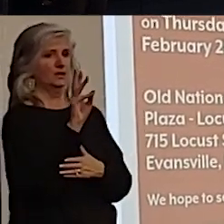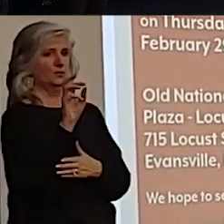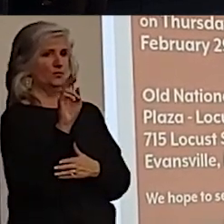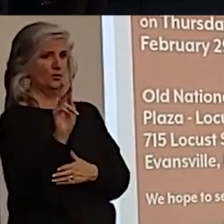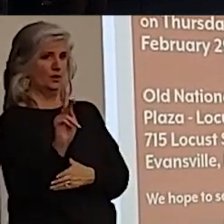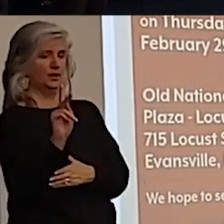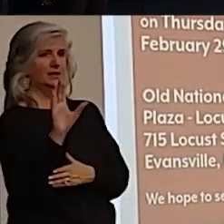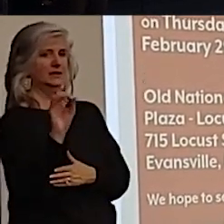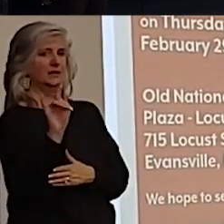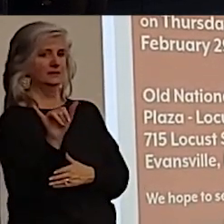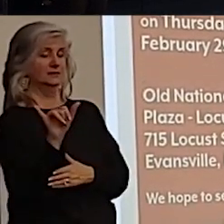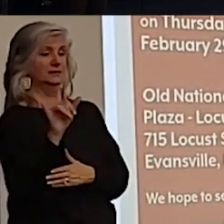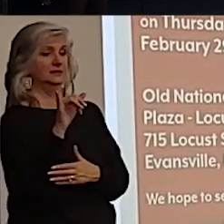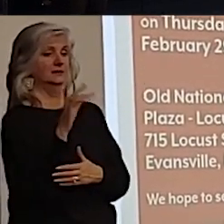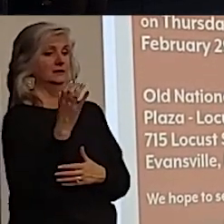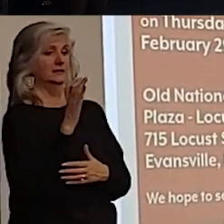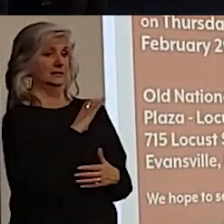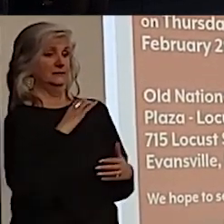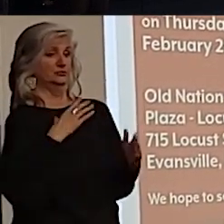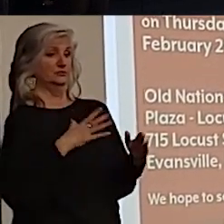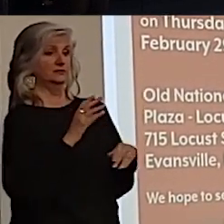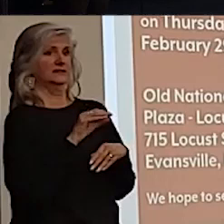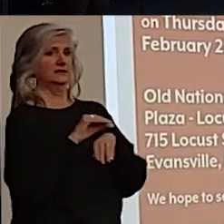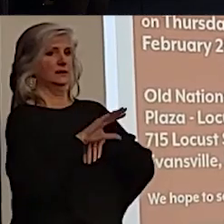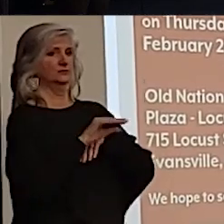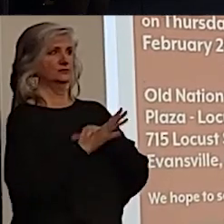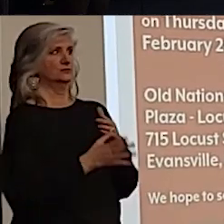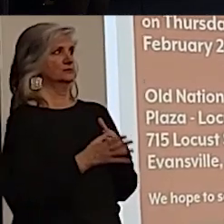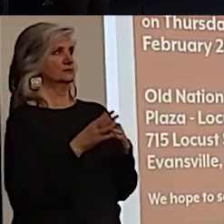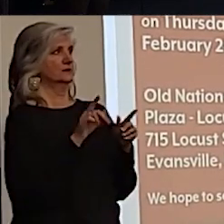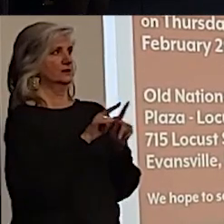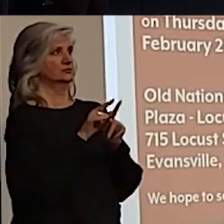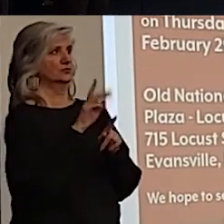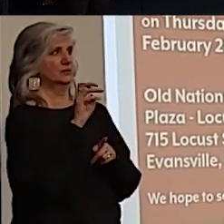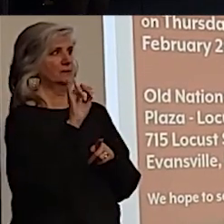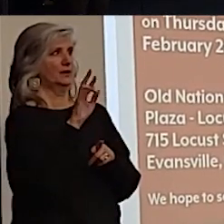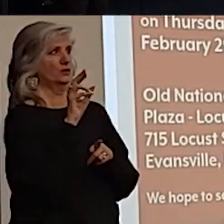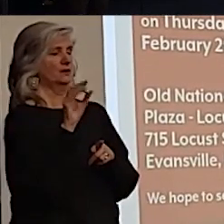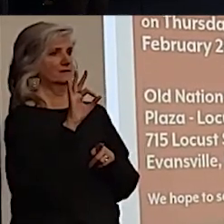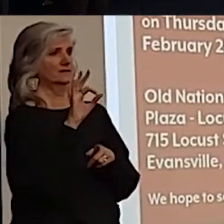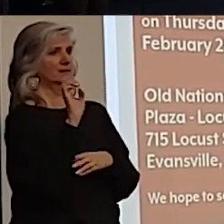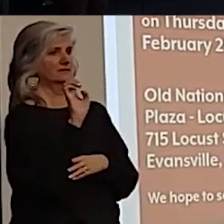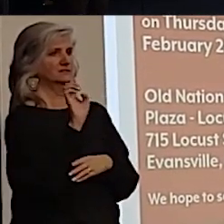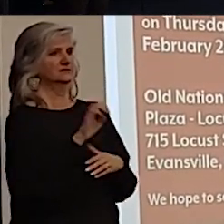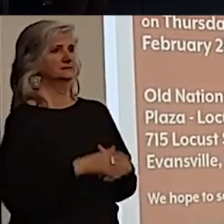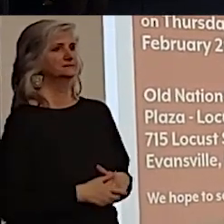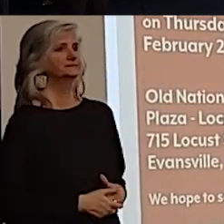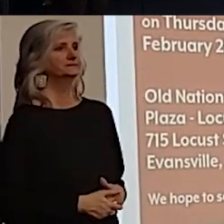County commissioners and counselors, as well as the mayor of Evansville.